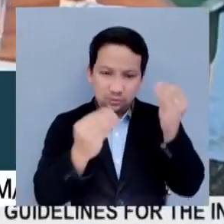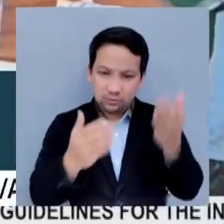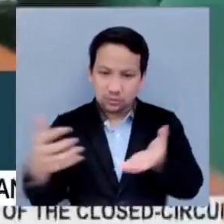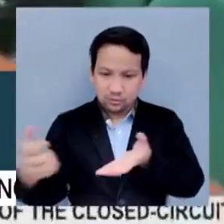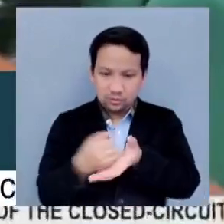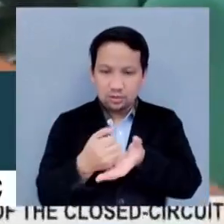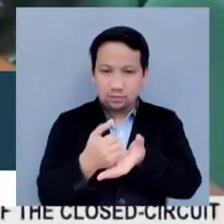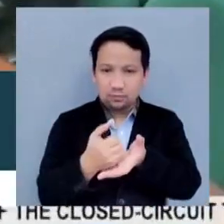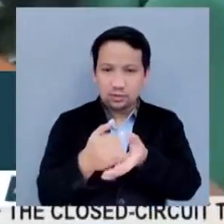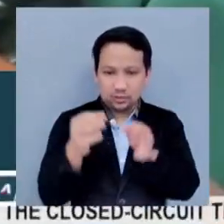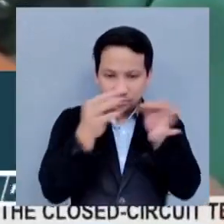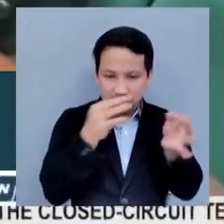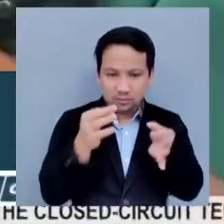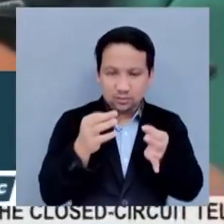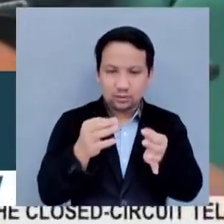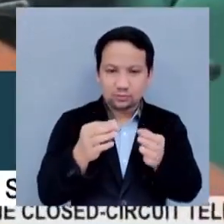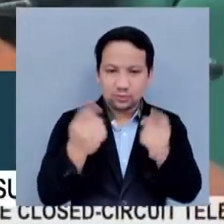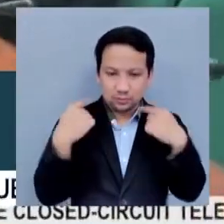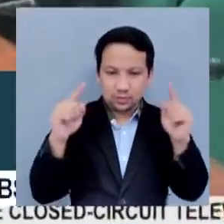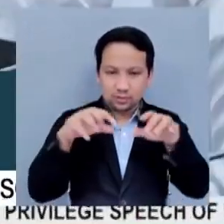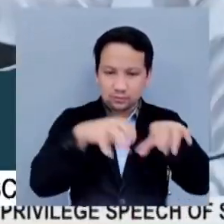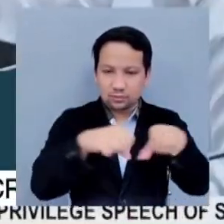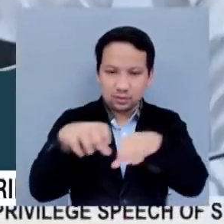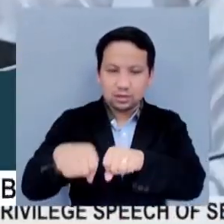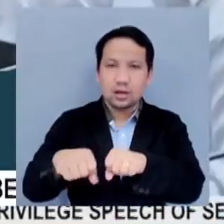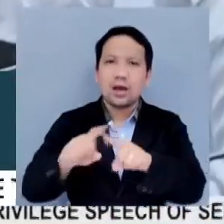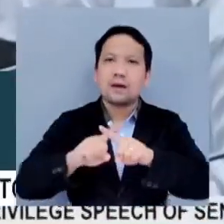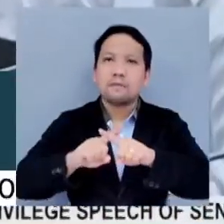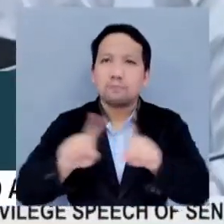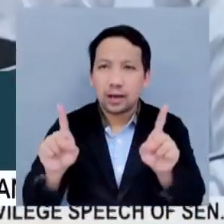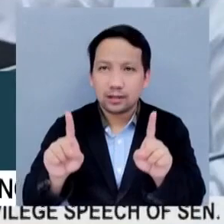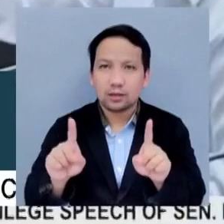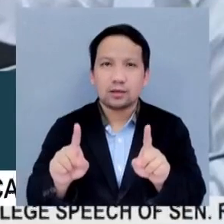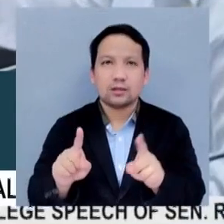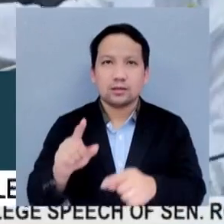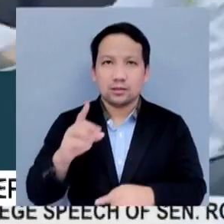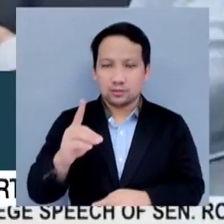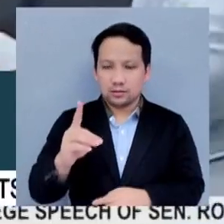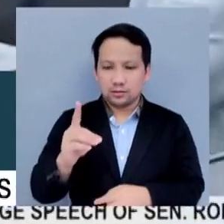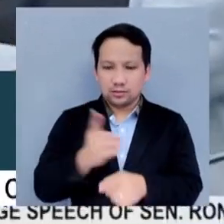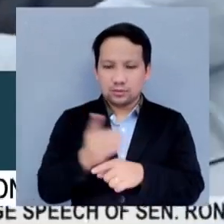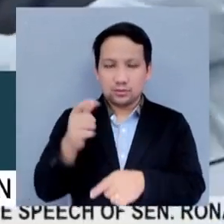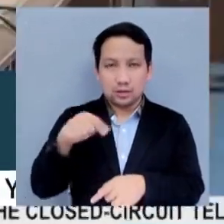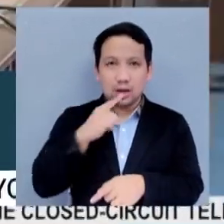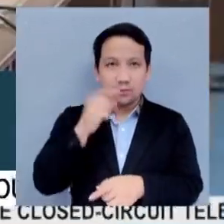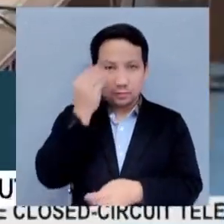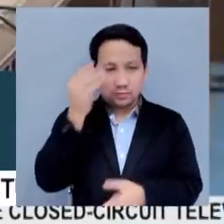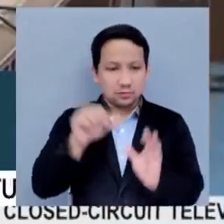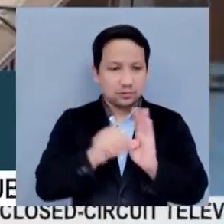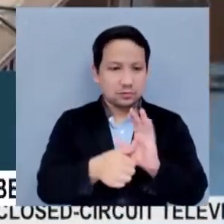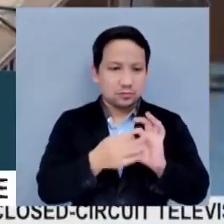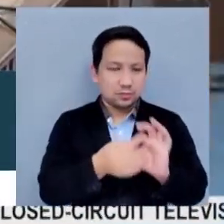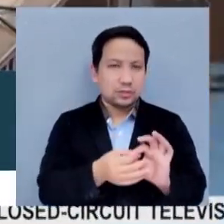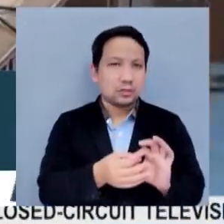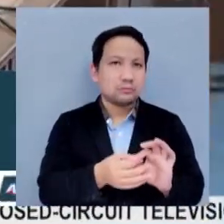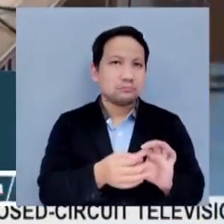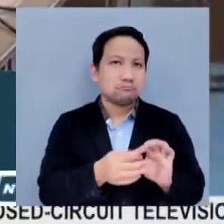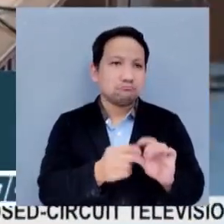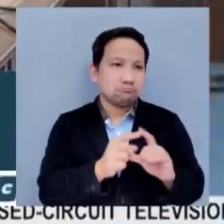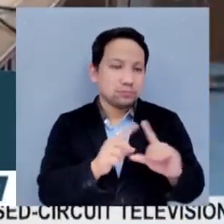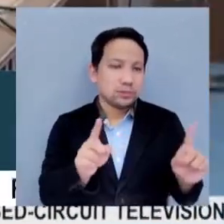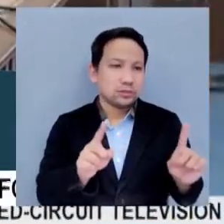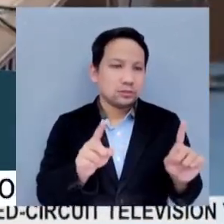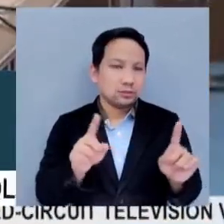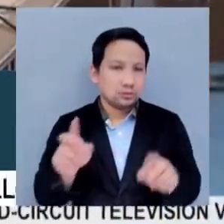in successful operations. See, it was PDEA Director General Moro Virgilio Lasso who made that claim, but in a Senate hearing,